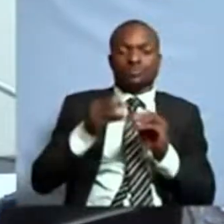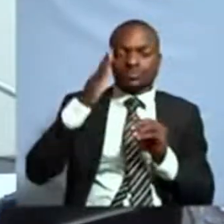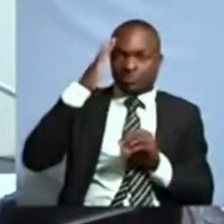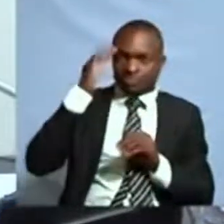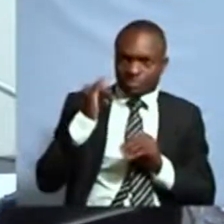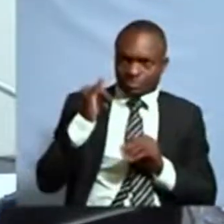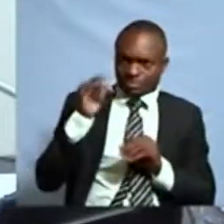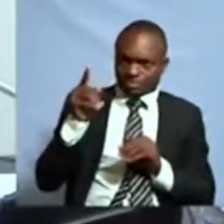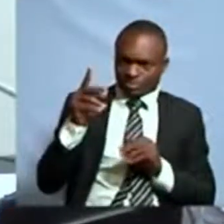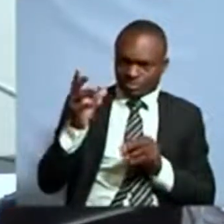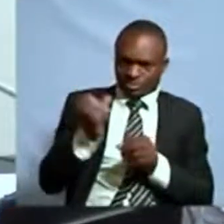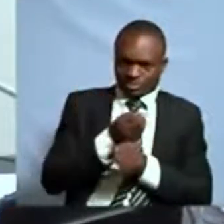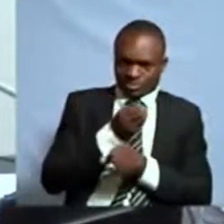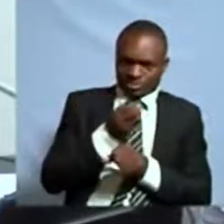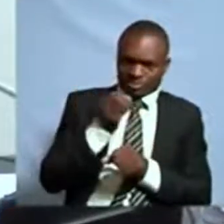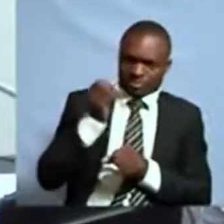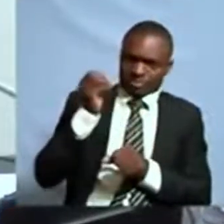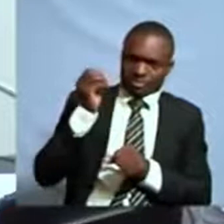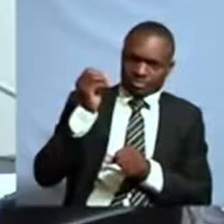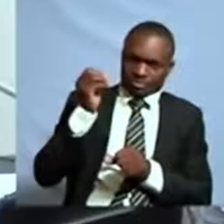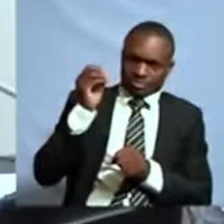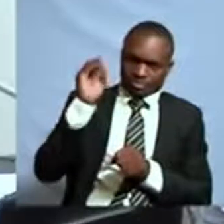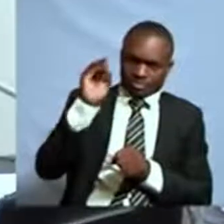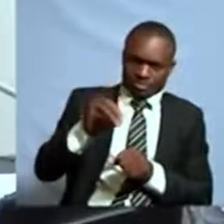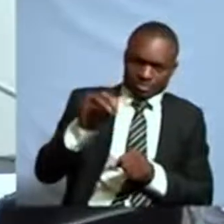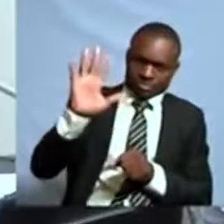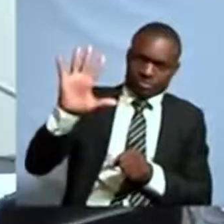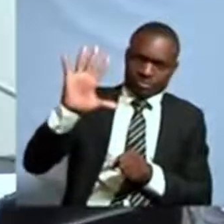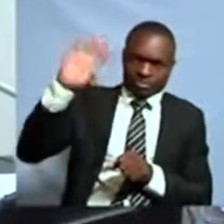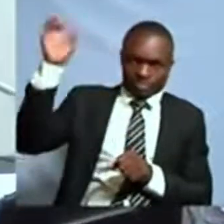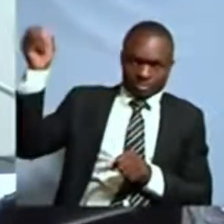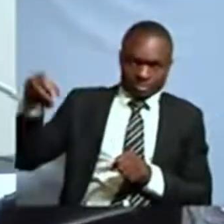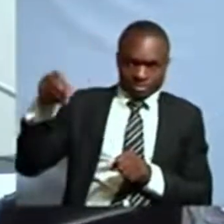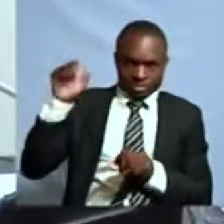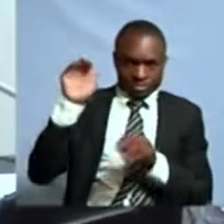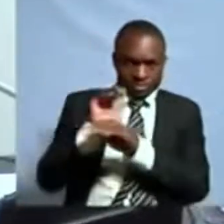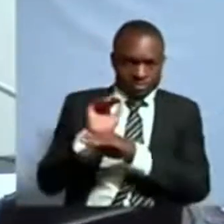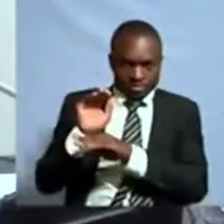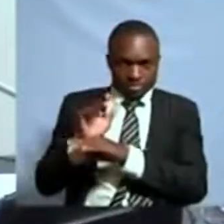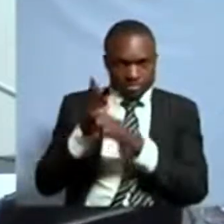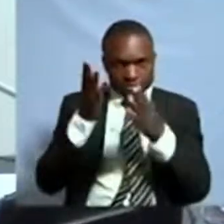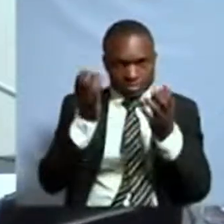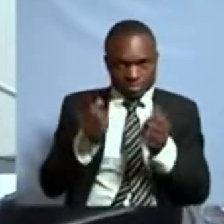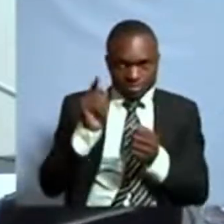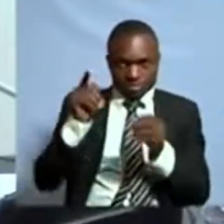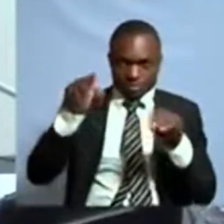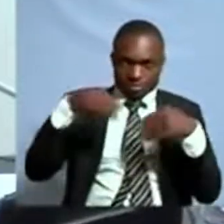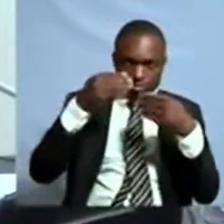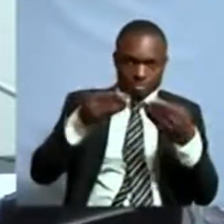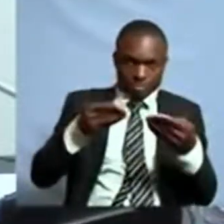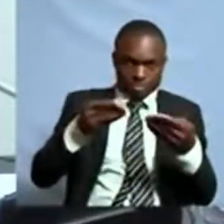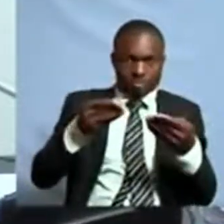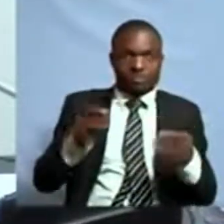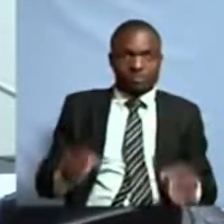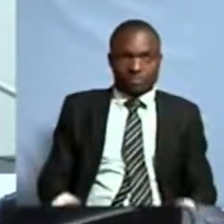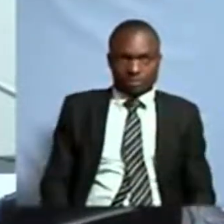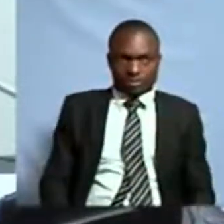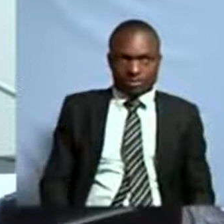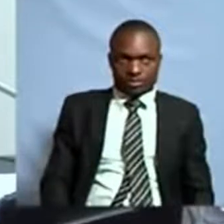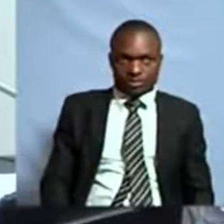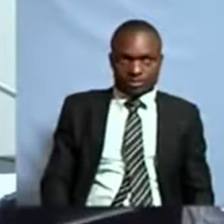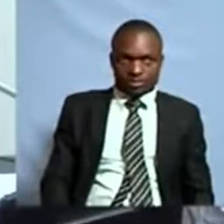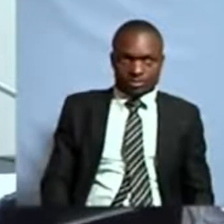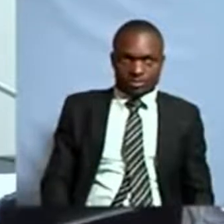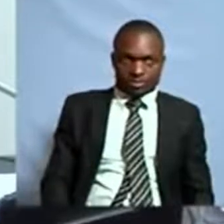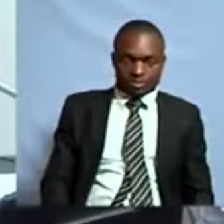you take it down to 5%? It's just a comment I would like you to offer. The